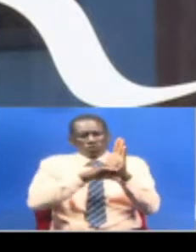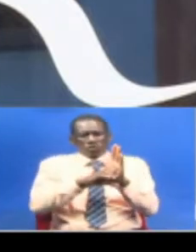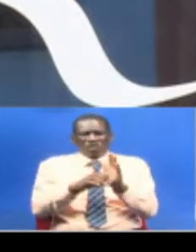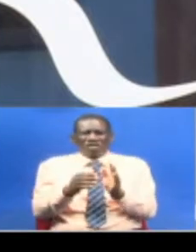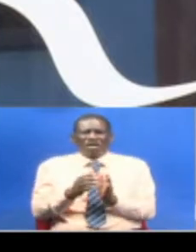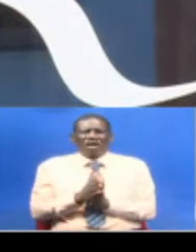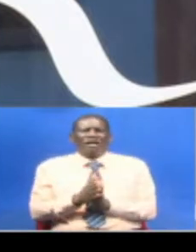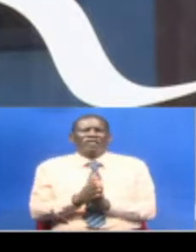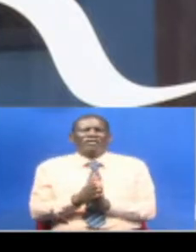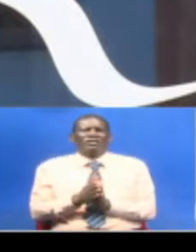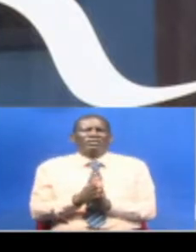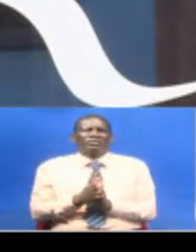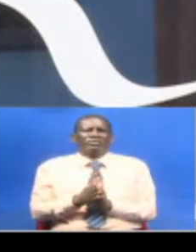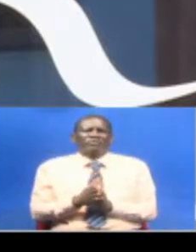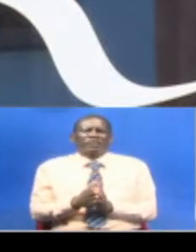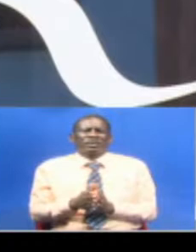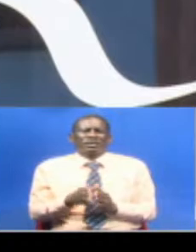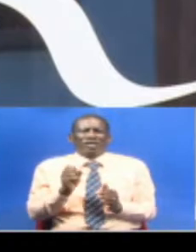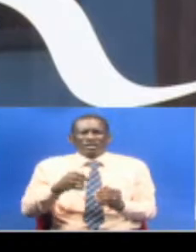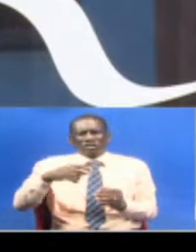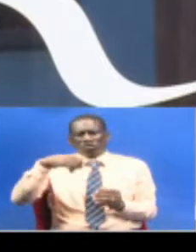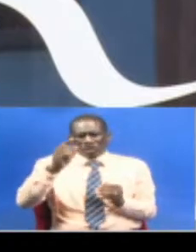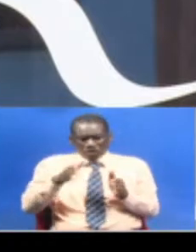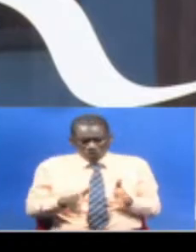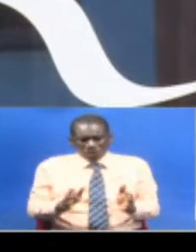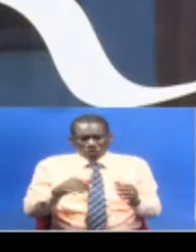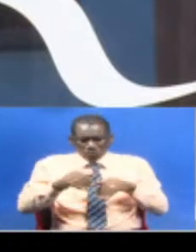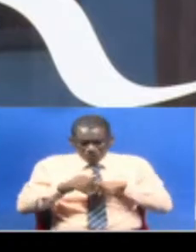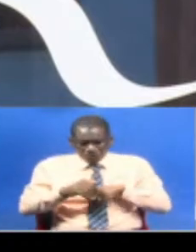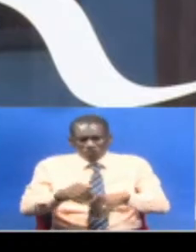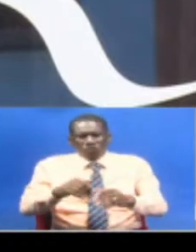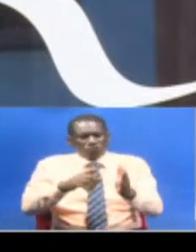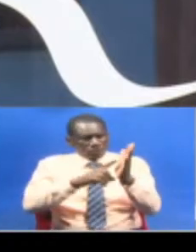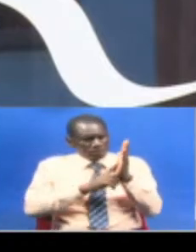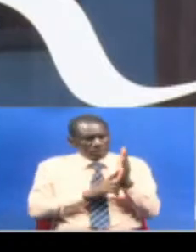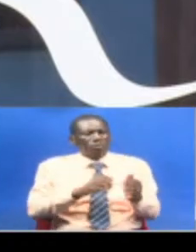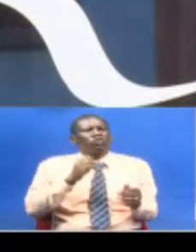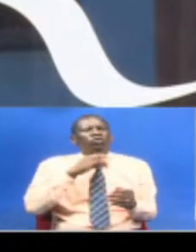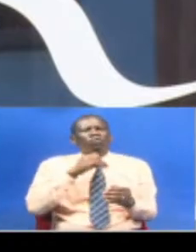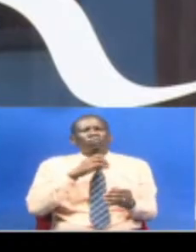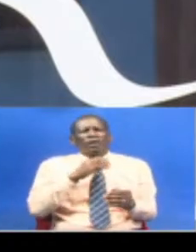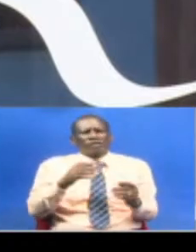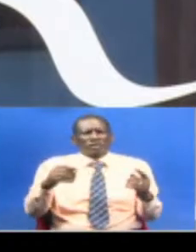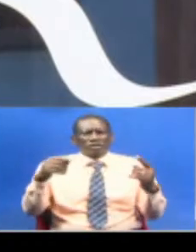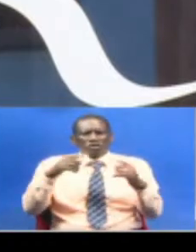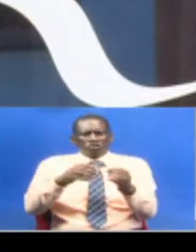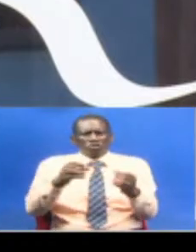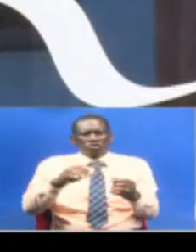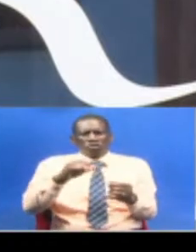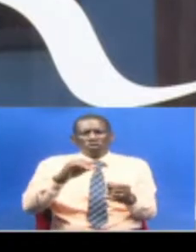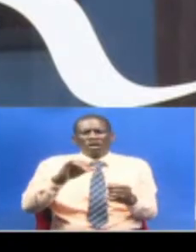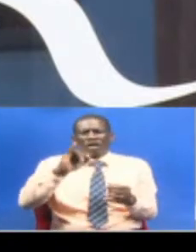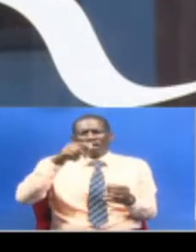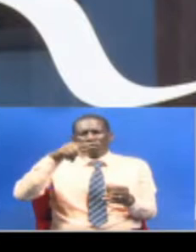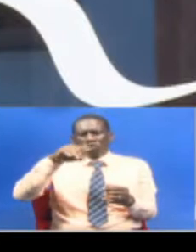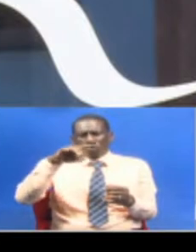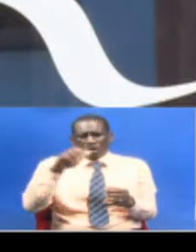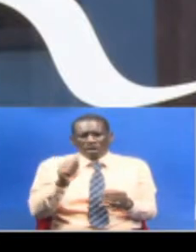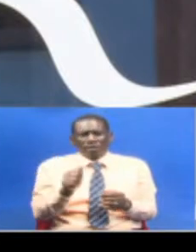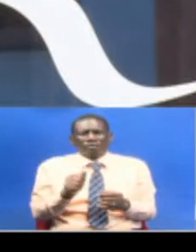and the right channels have to be followed. For instance, complaints to the Independent Policing Oversight